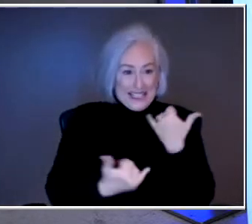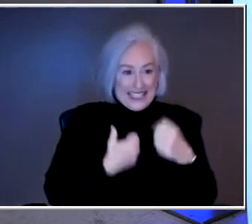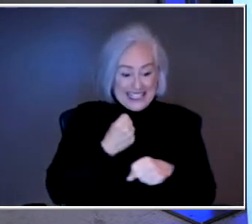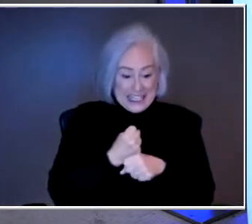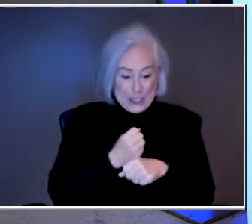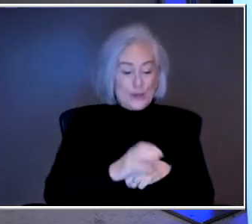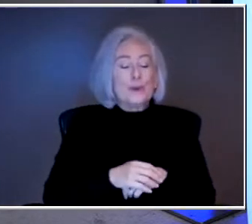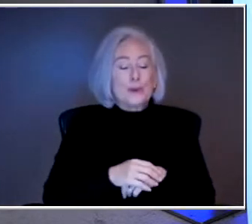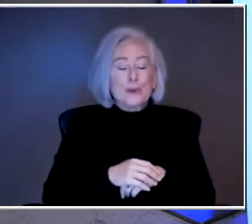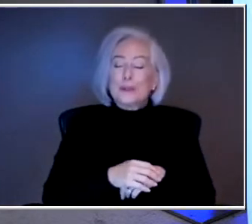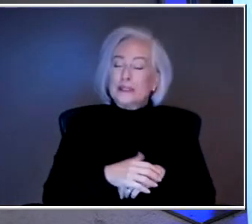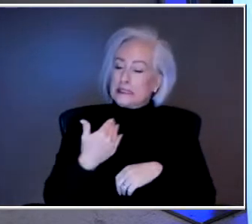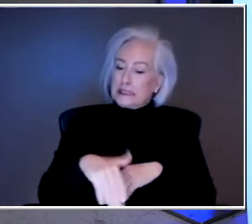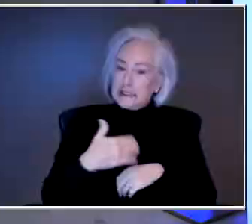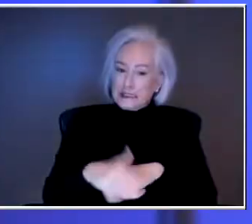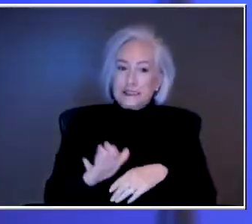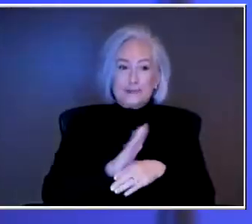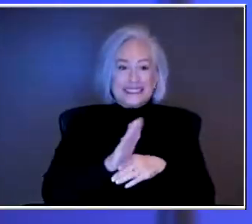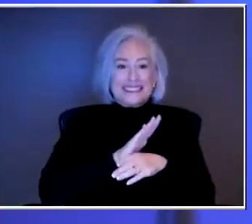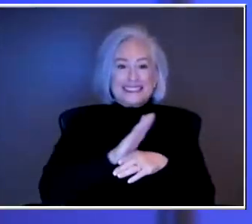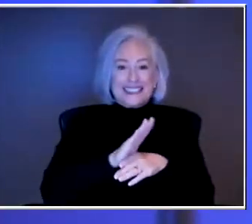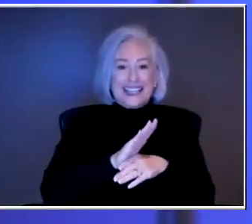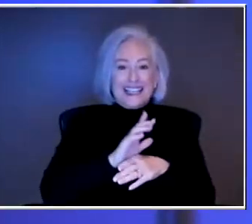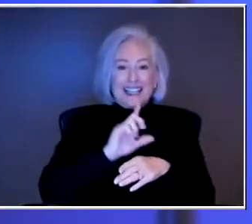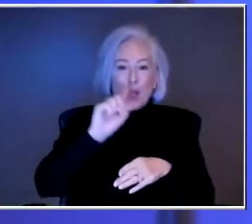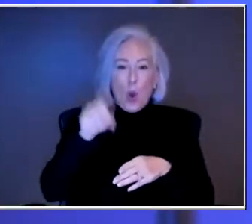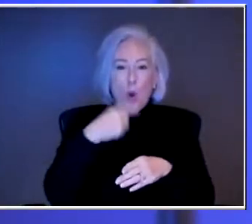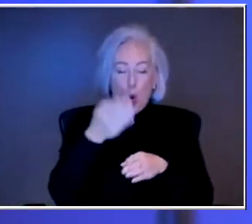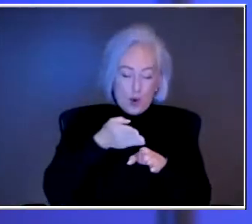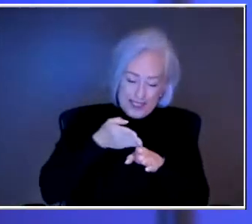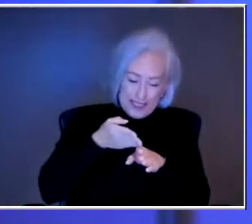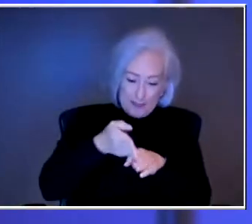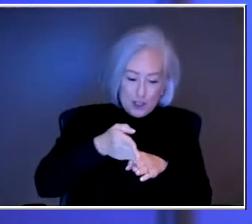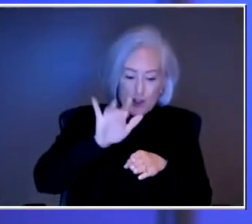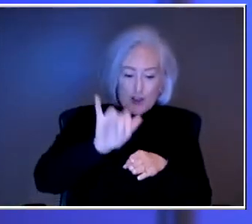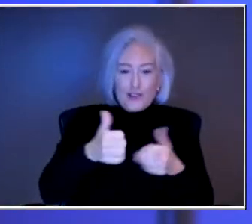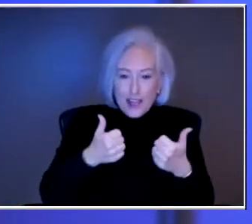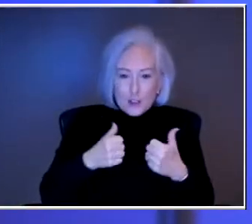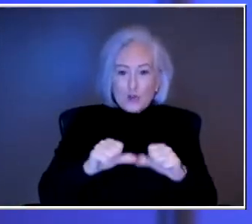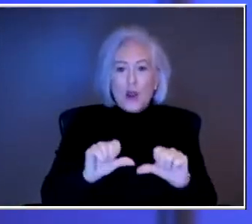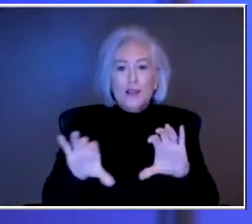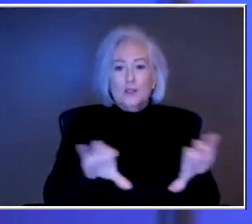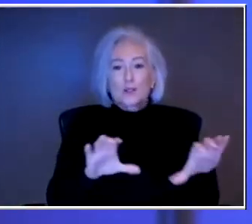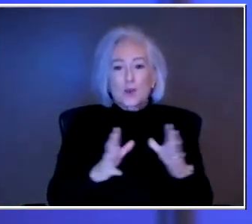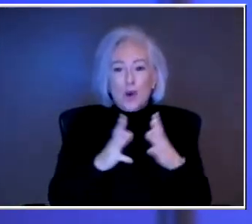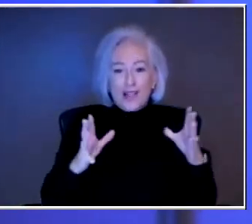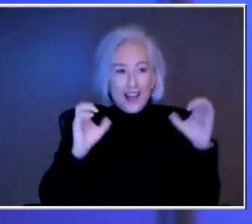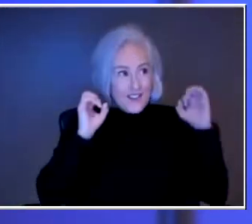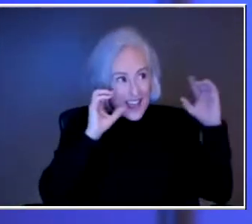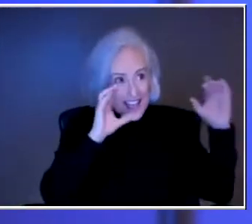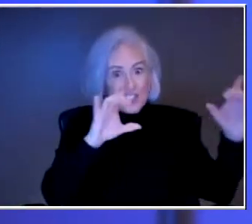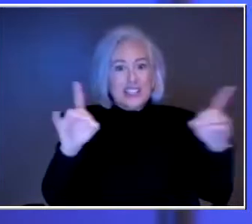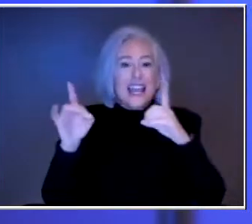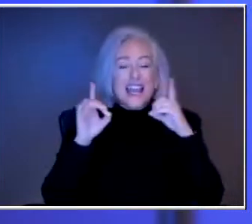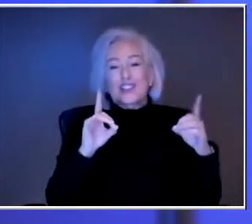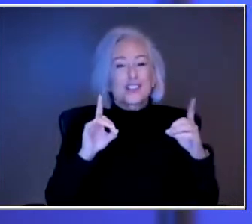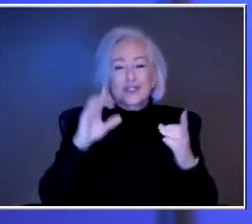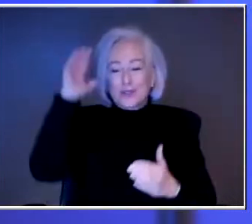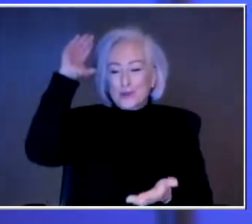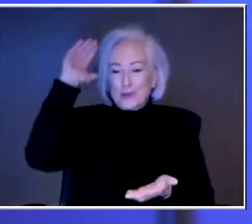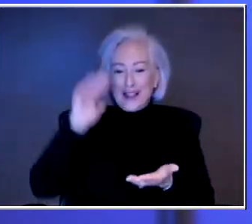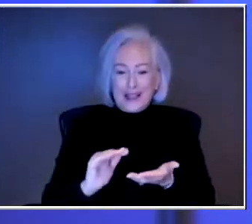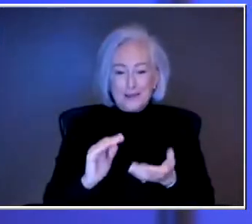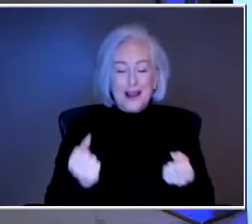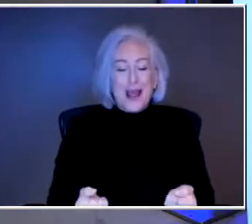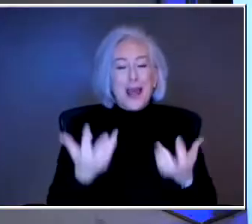like to say we're maybe one of the only specialties that tries to do a lot of outreach and education so that we're not so busy. Well, that makes sense.